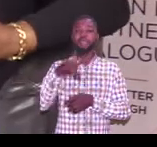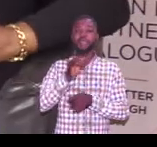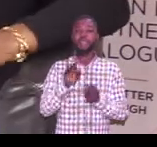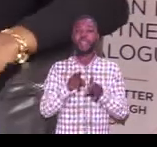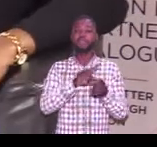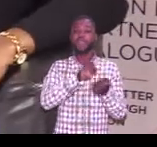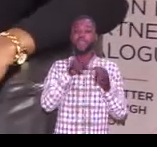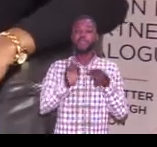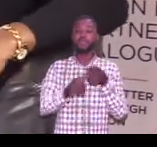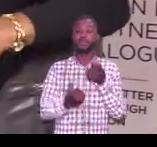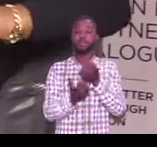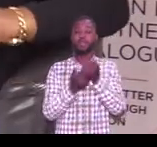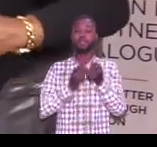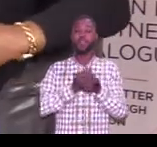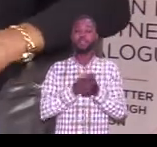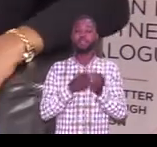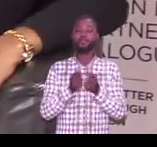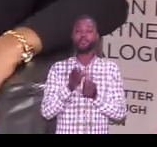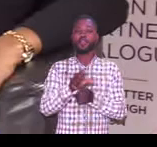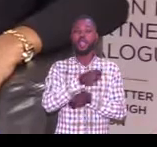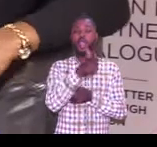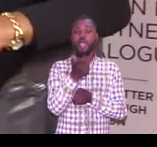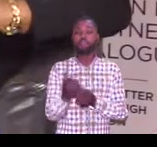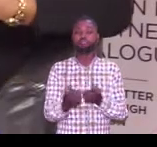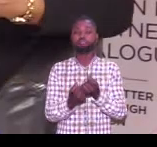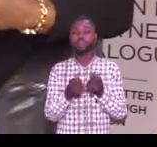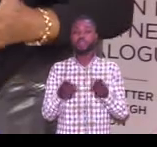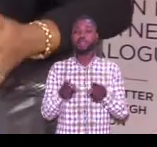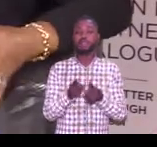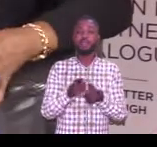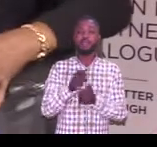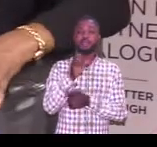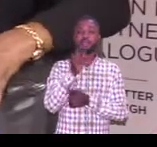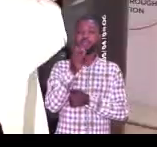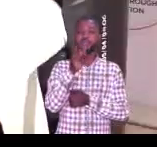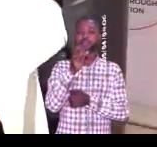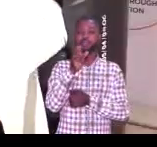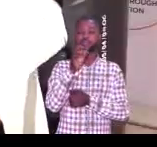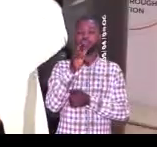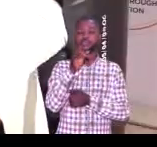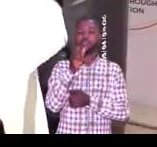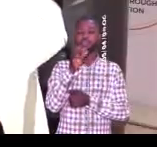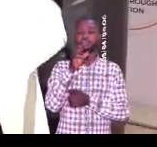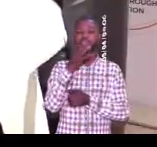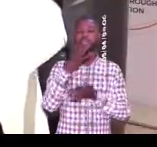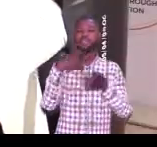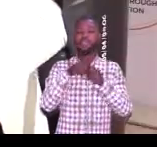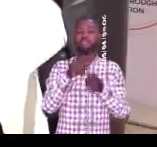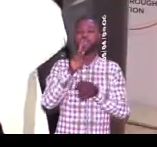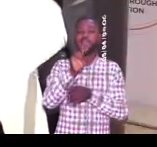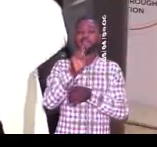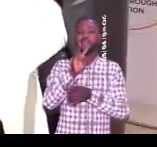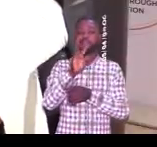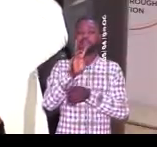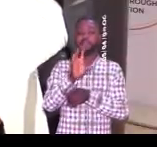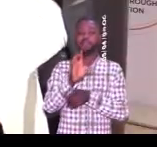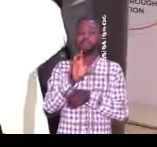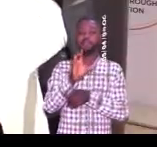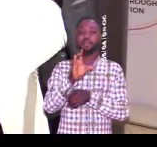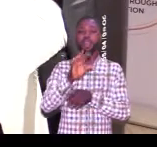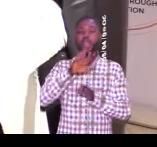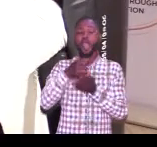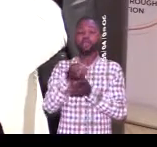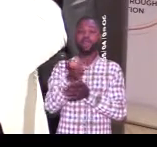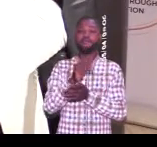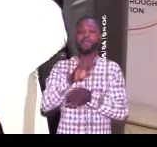also came to support us with other partners like Southern Sahara. Even TVC. TVC. Television Continental.